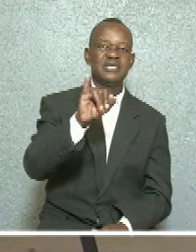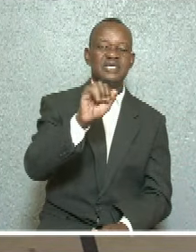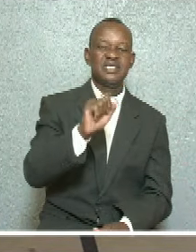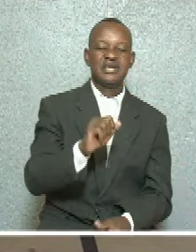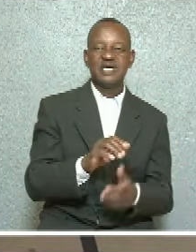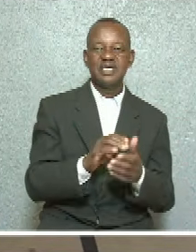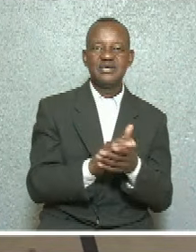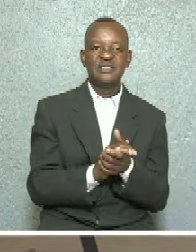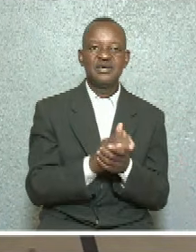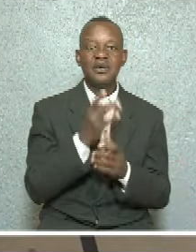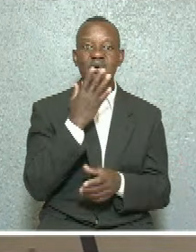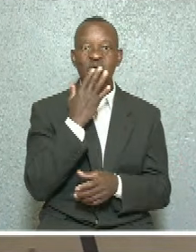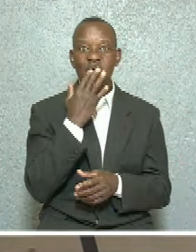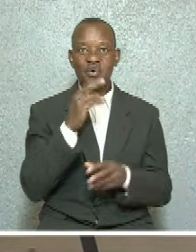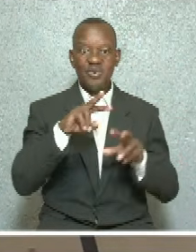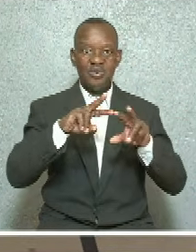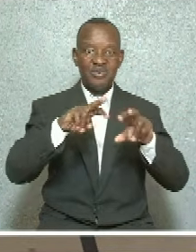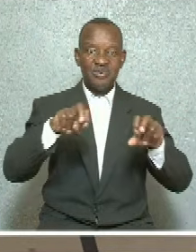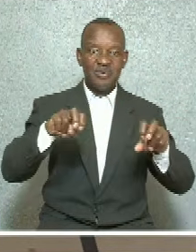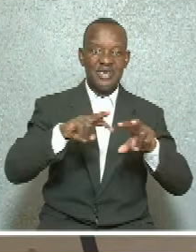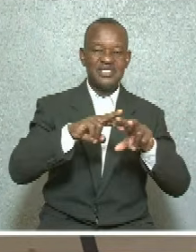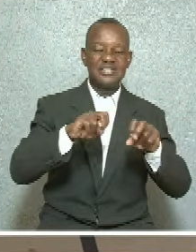This Gen Zs and Gen Alphas.